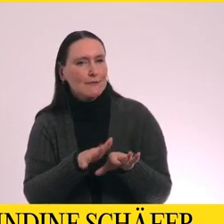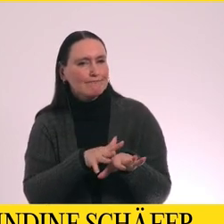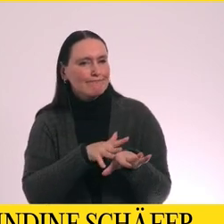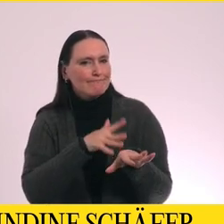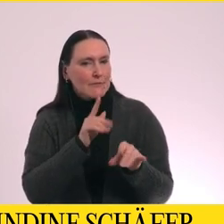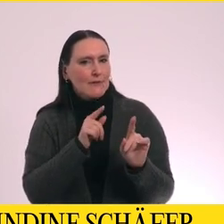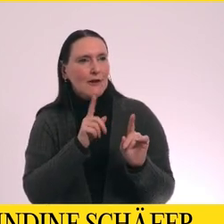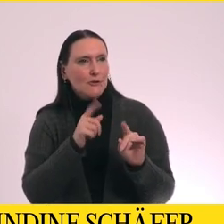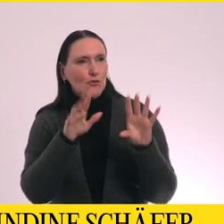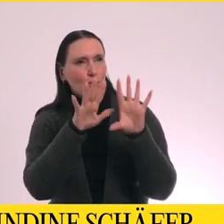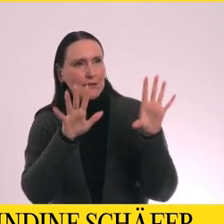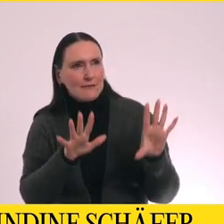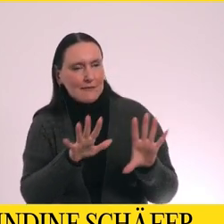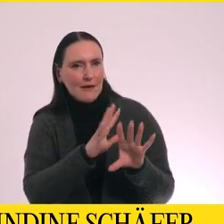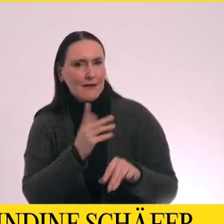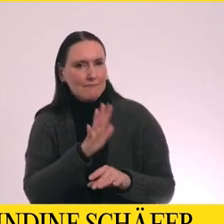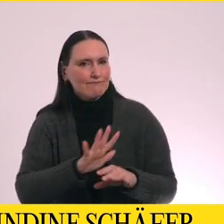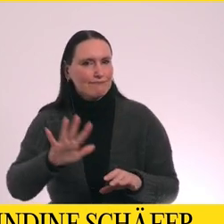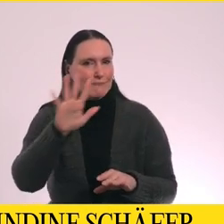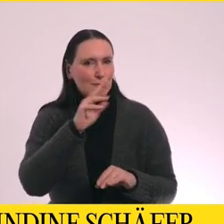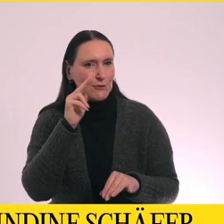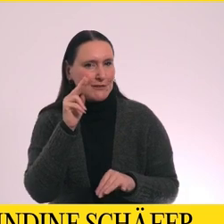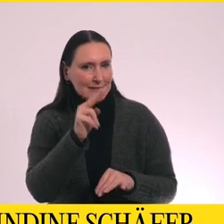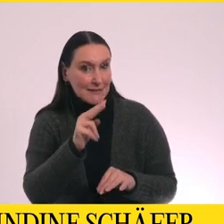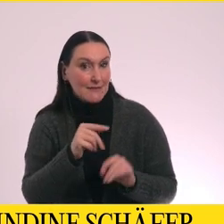the wall. And sometimes that can